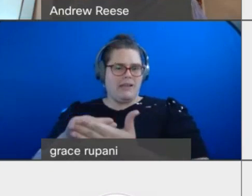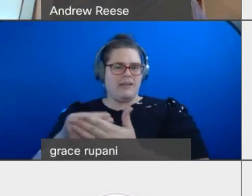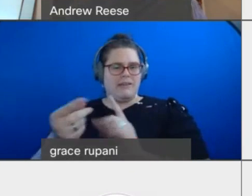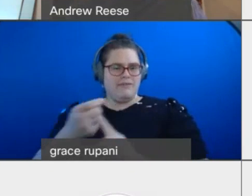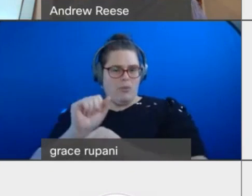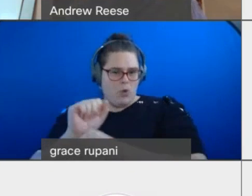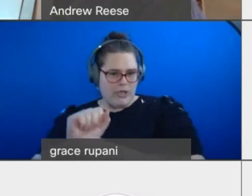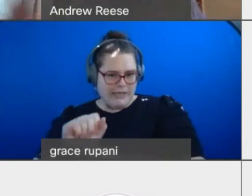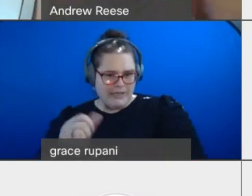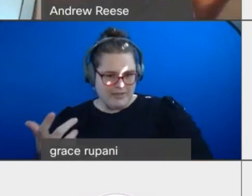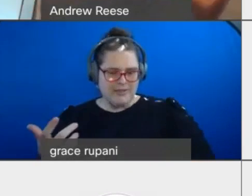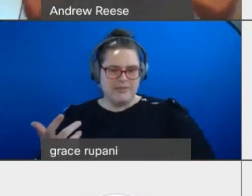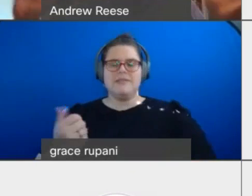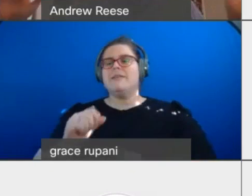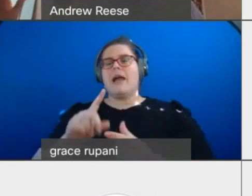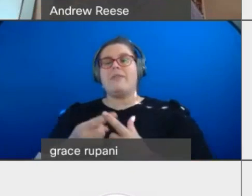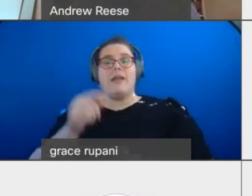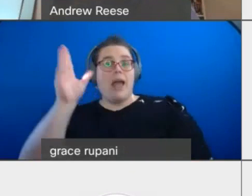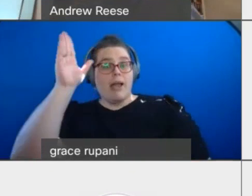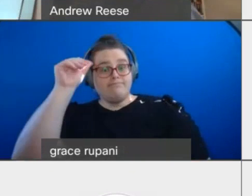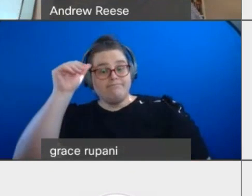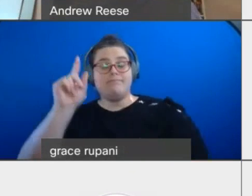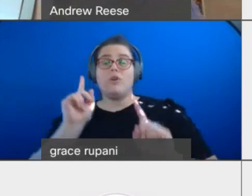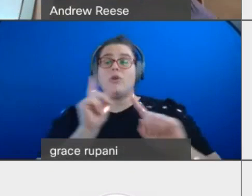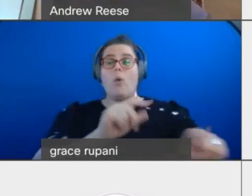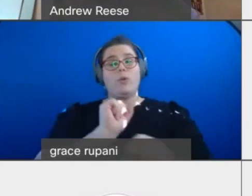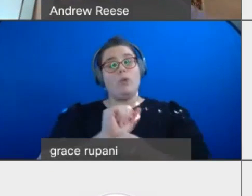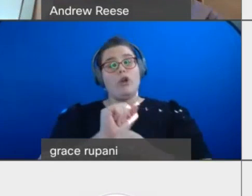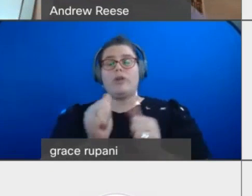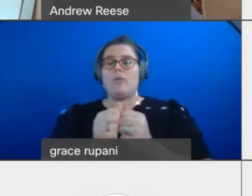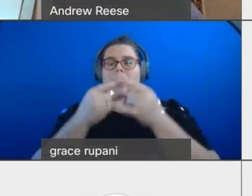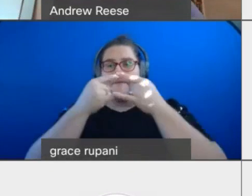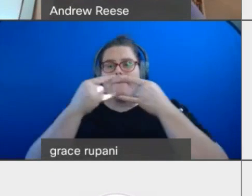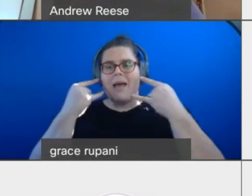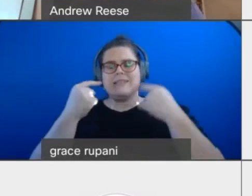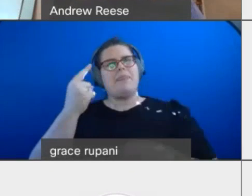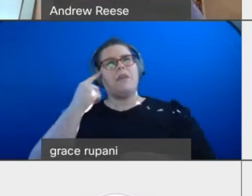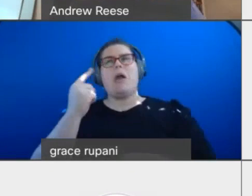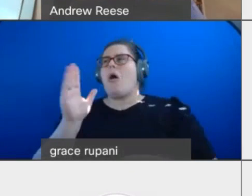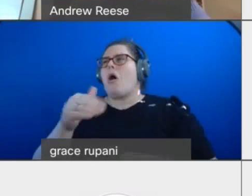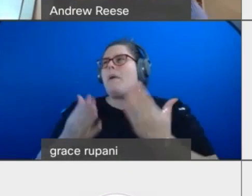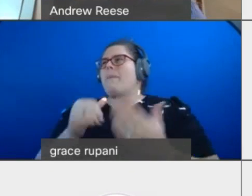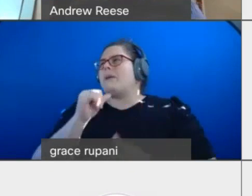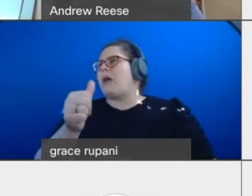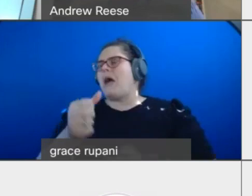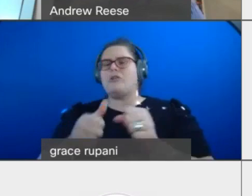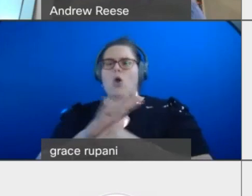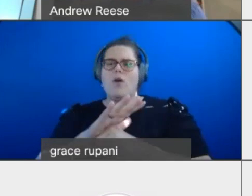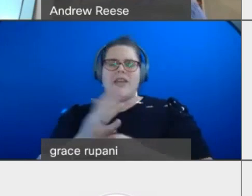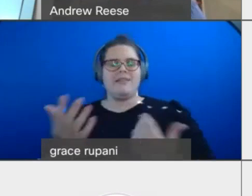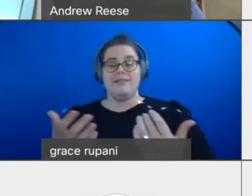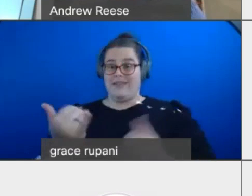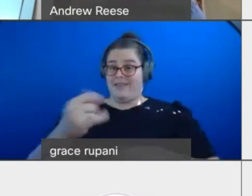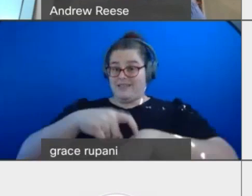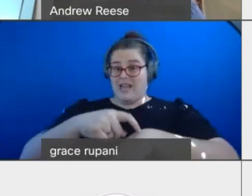so they go to work but keep their mask on, thinking maybe it's not COVID. And especially this time of year, I just